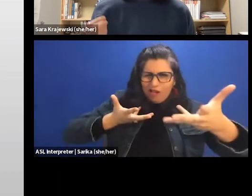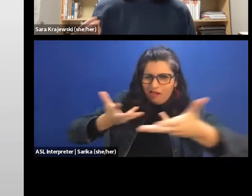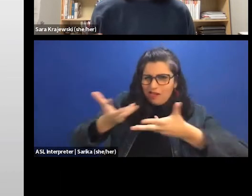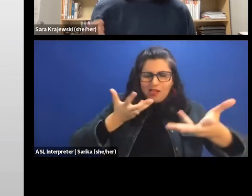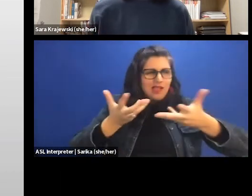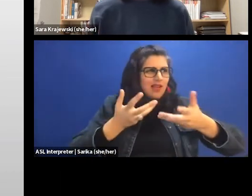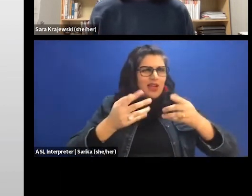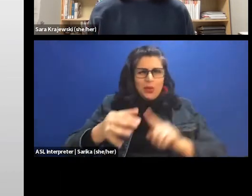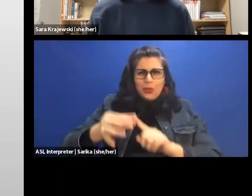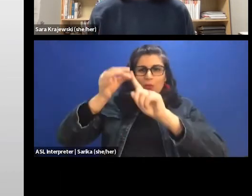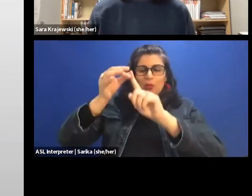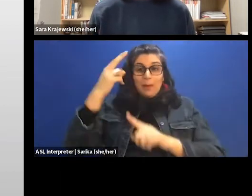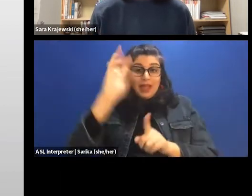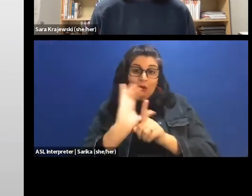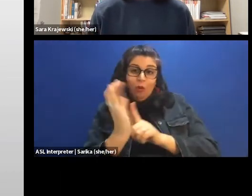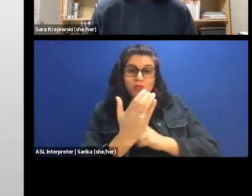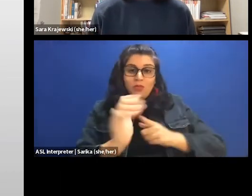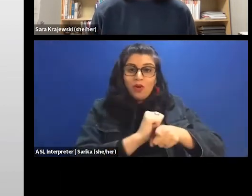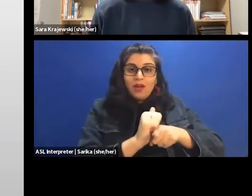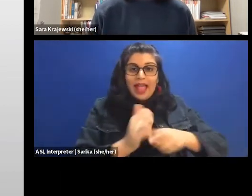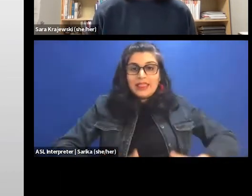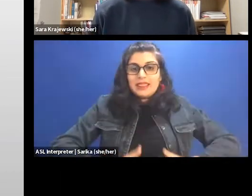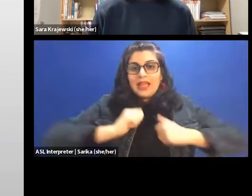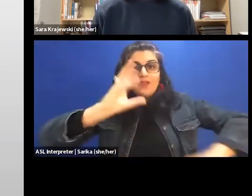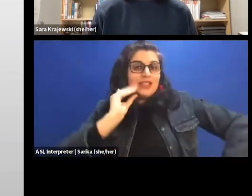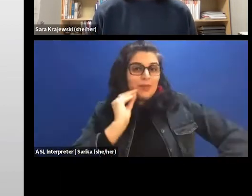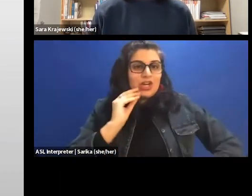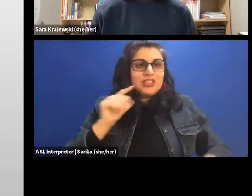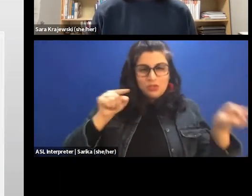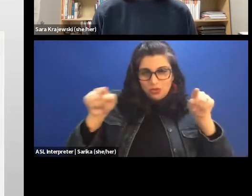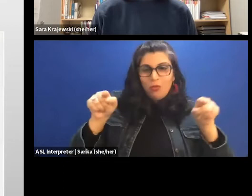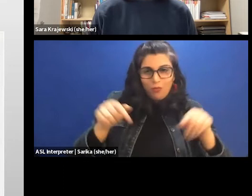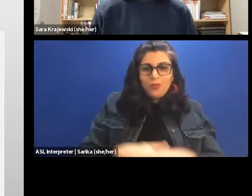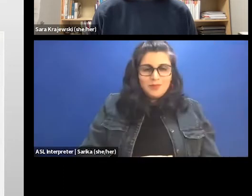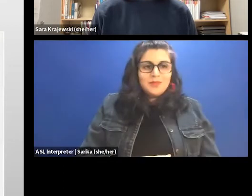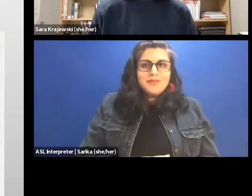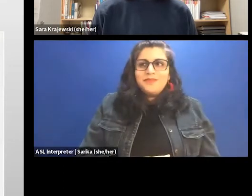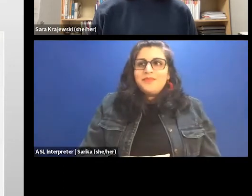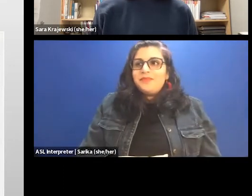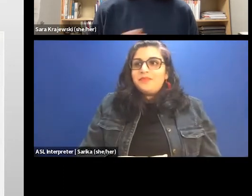uniqueness of Mexican cultural practices and lived experiences.